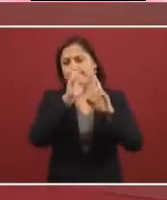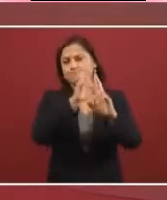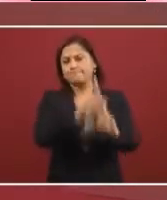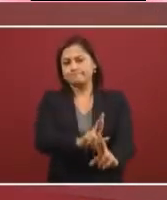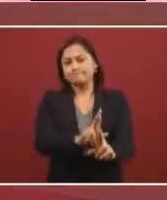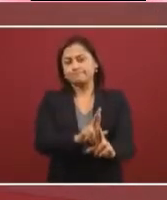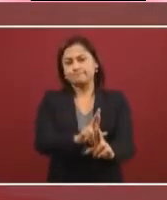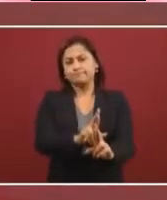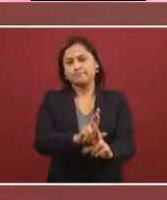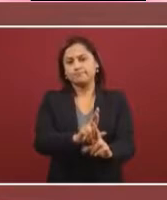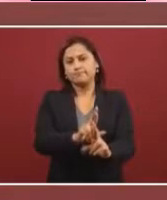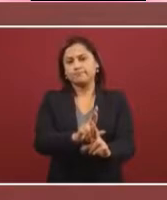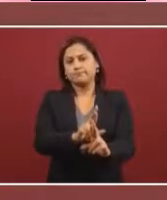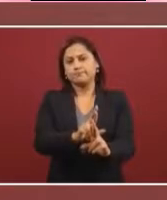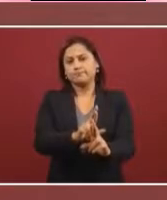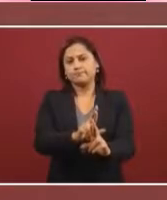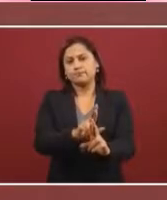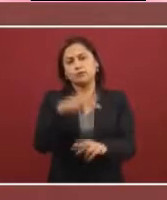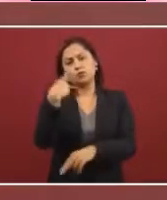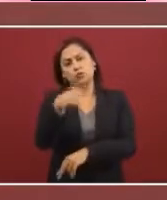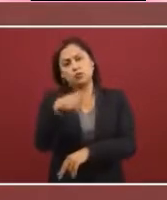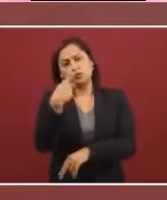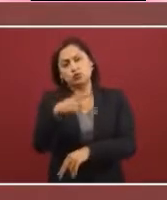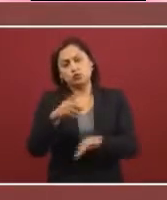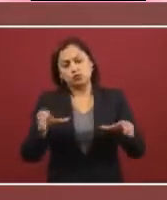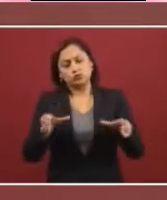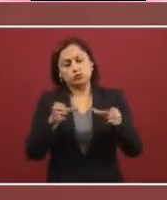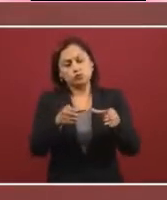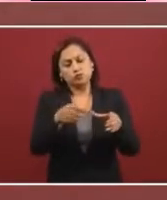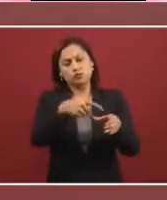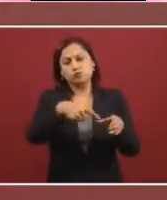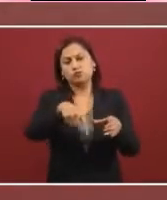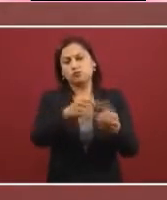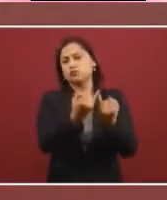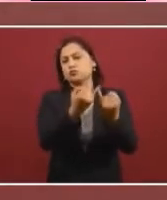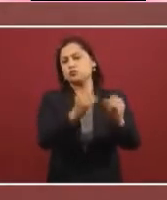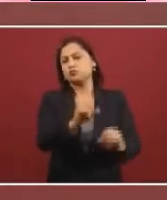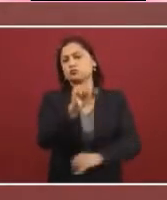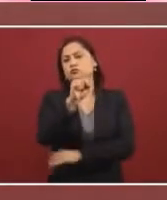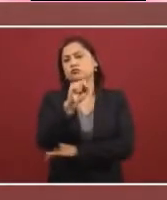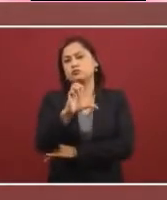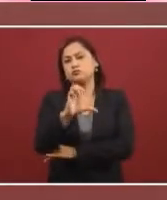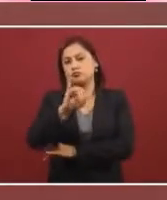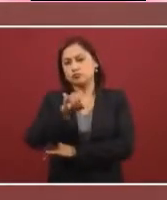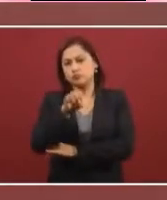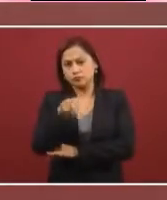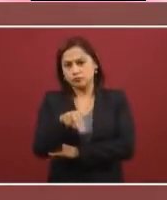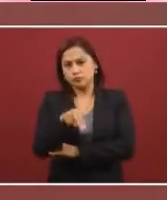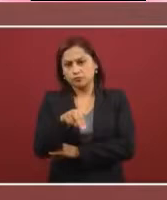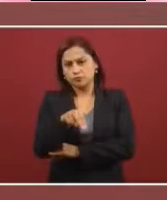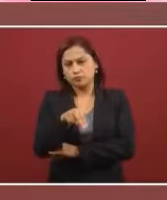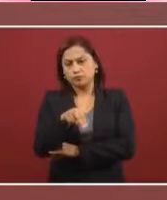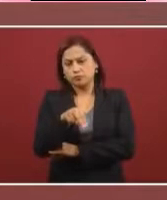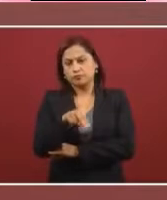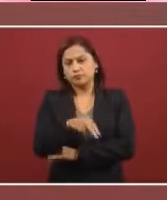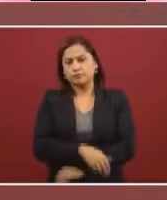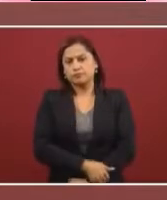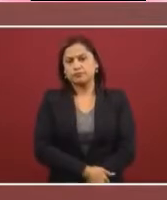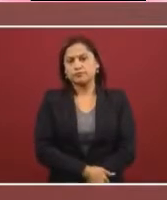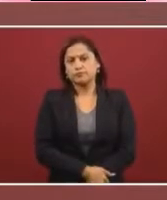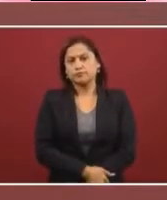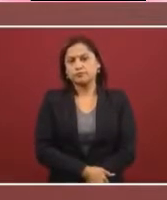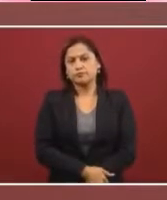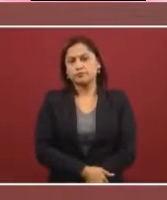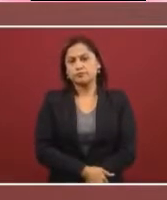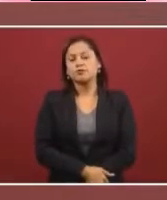letting him know that I have respect, and he has independence for his judicial power. And I do